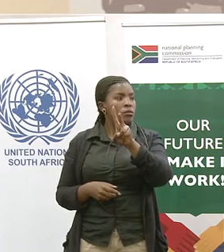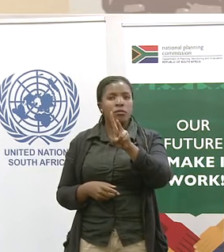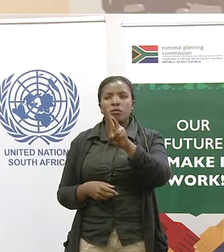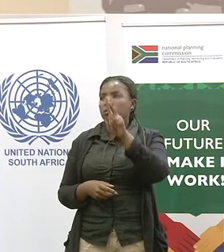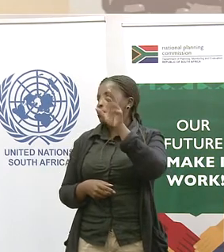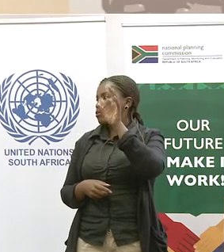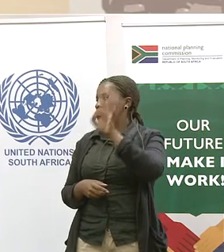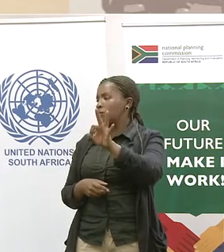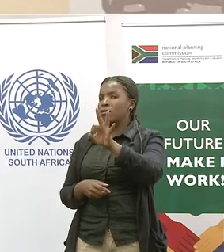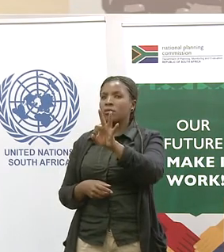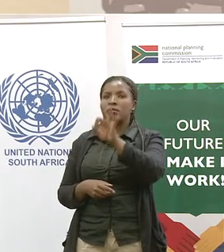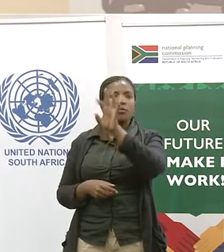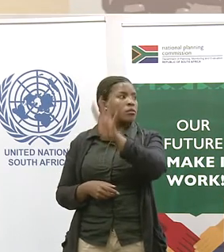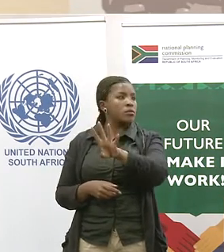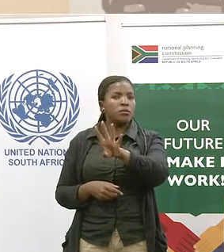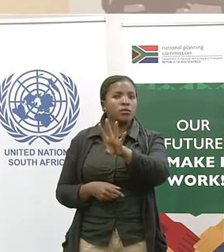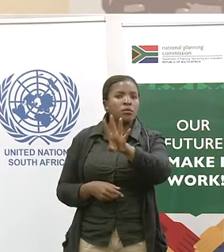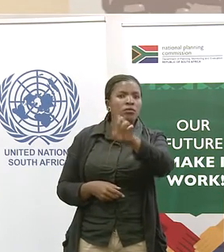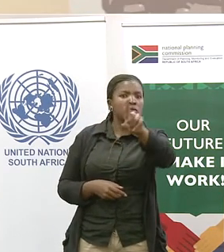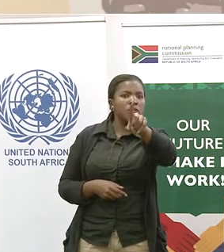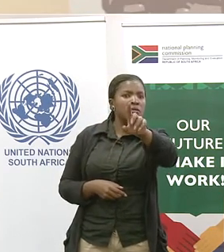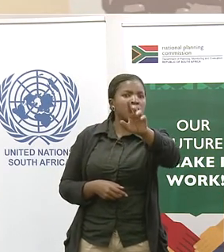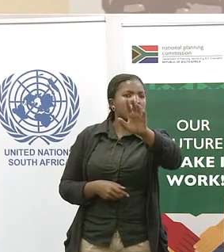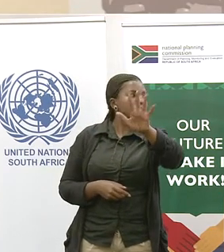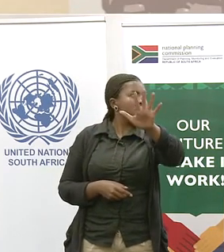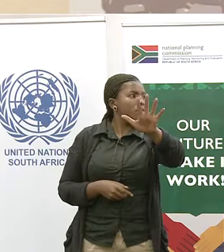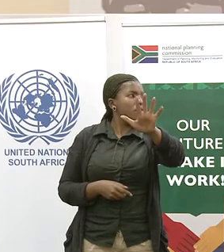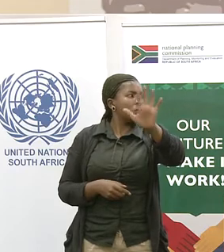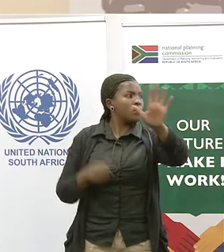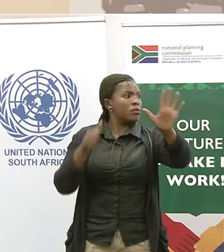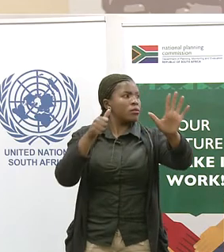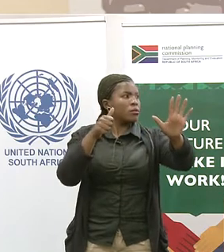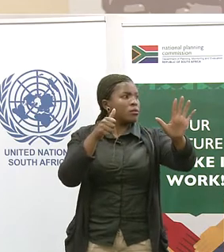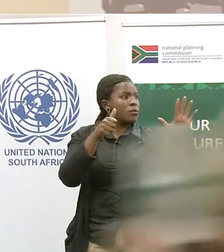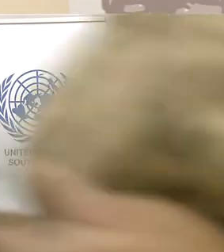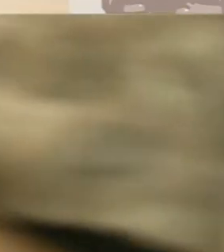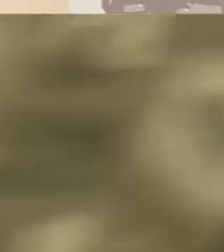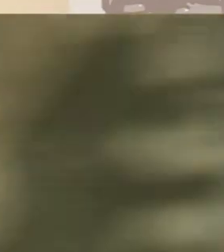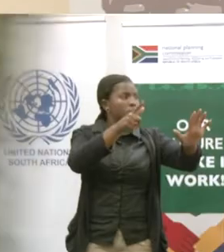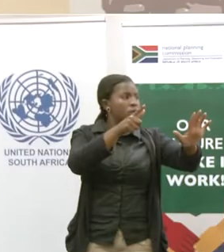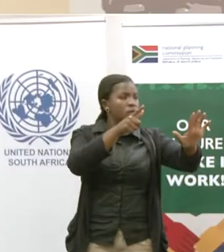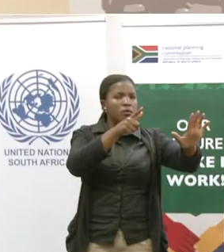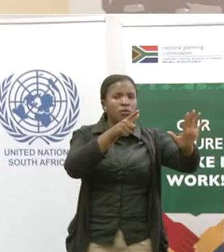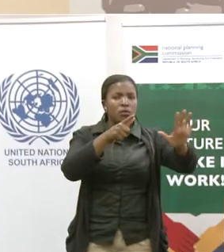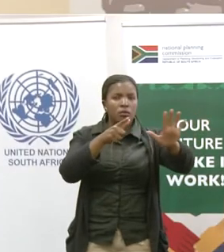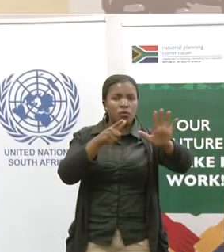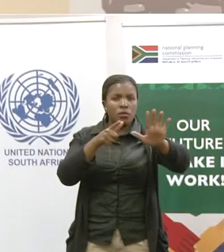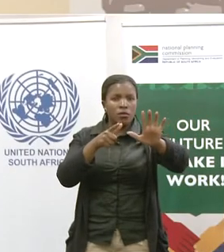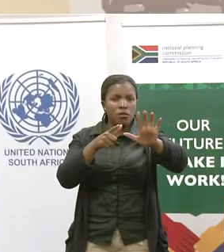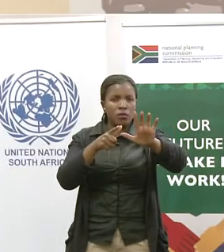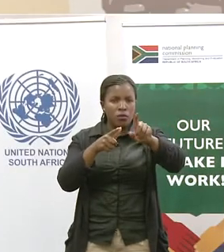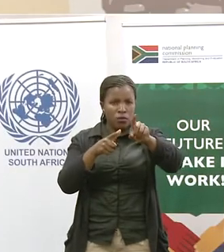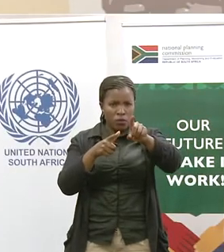three, four, five, six, seven, eight. I